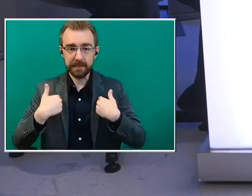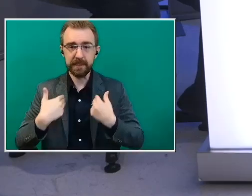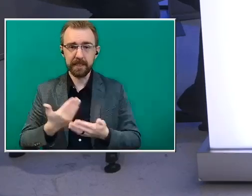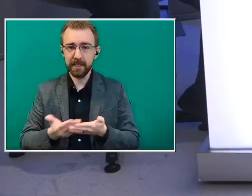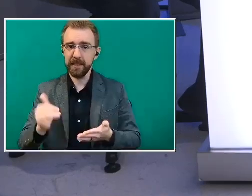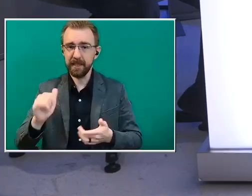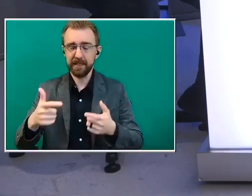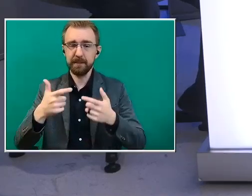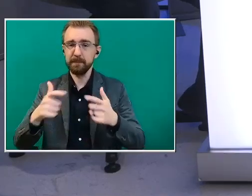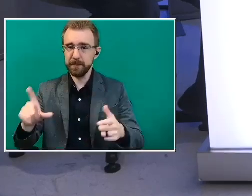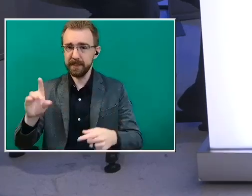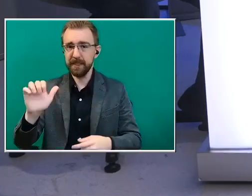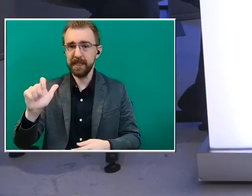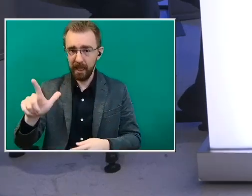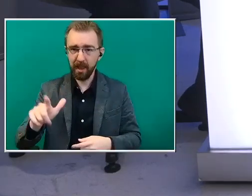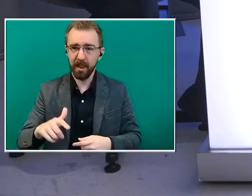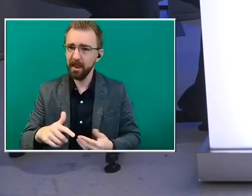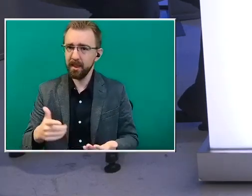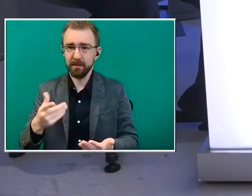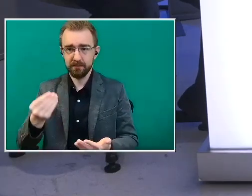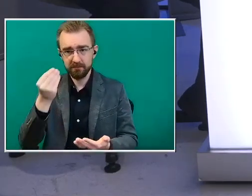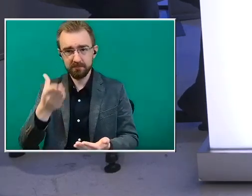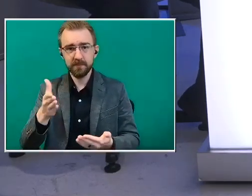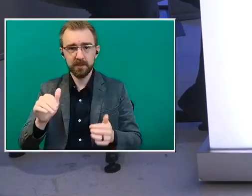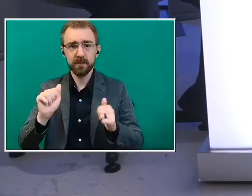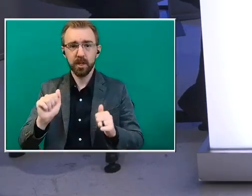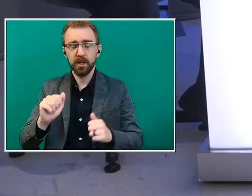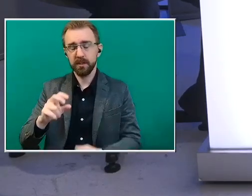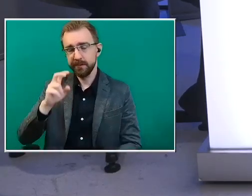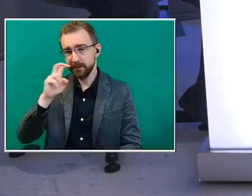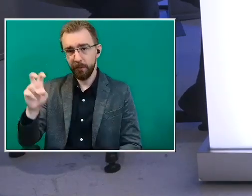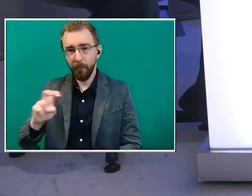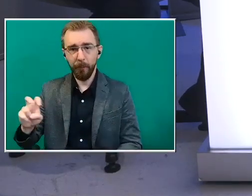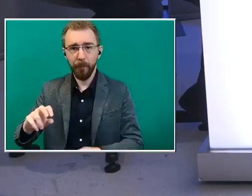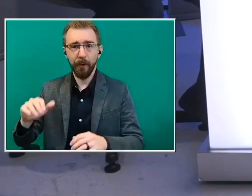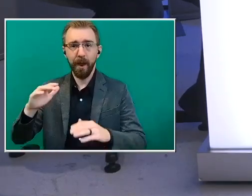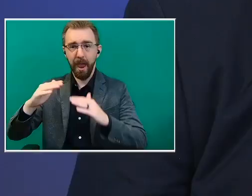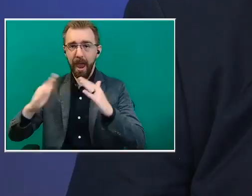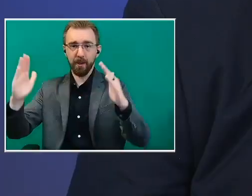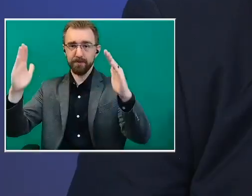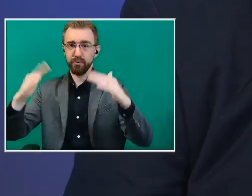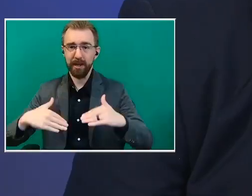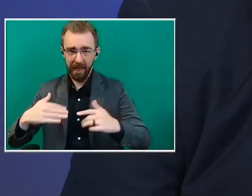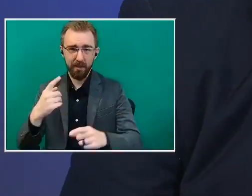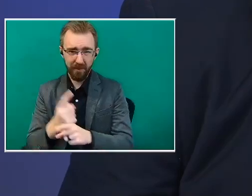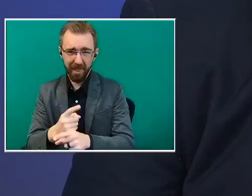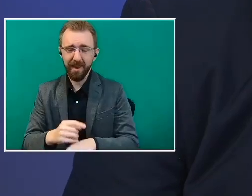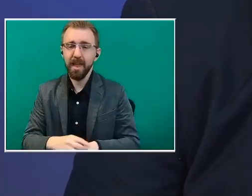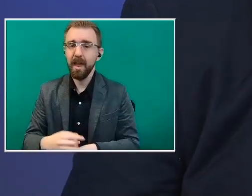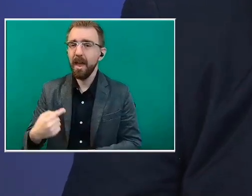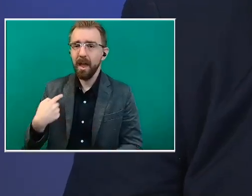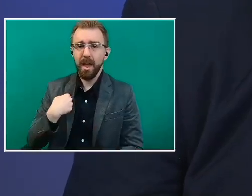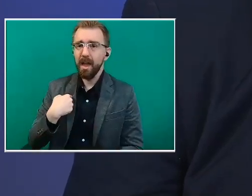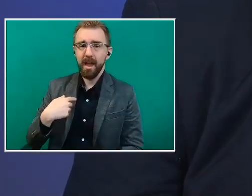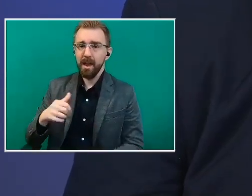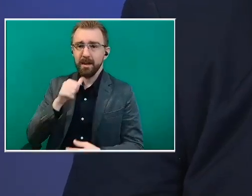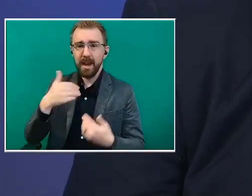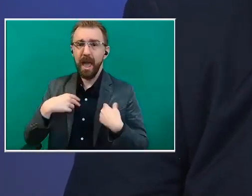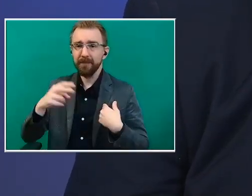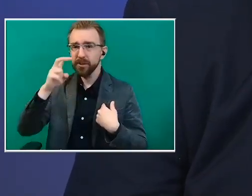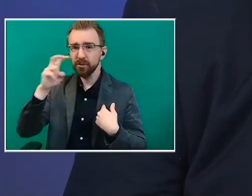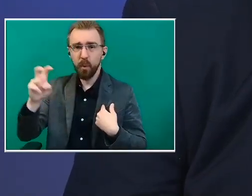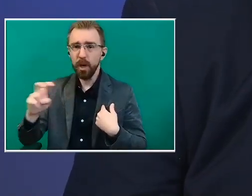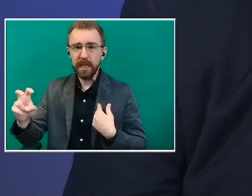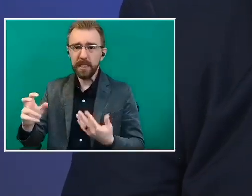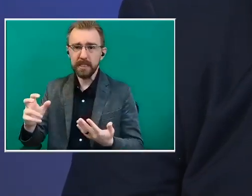Now, did anybody ever tell you you could snore and bring a house down? Yeah, well, the thing was I didn't have a whole lot of snoring symptoms. Okay.